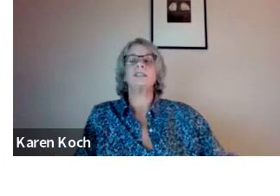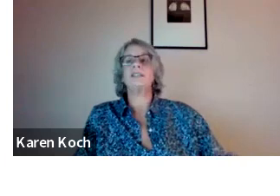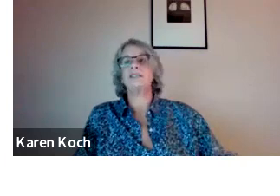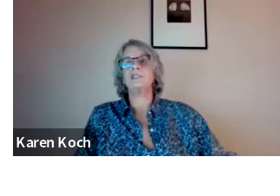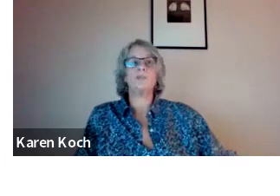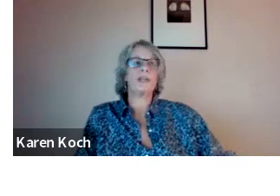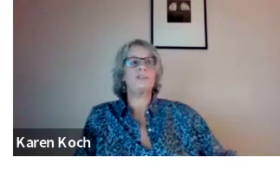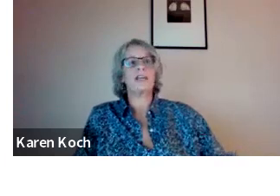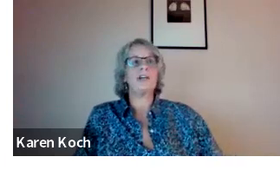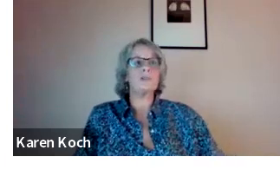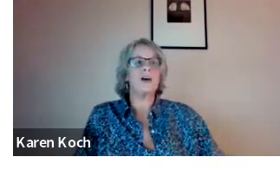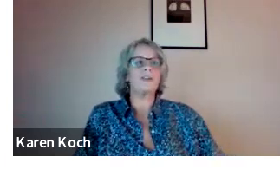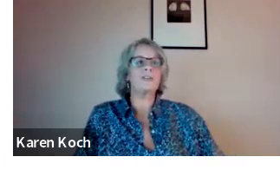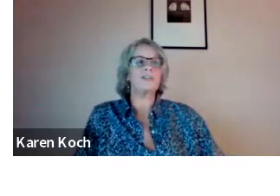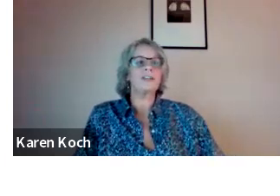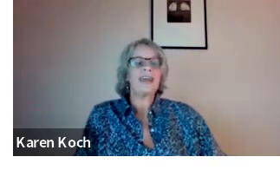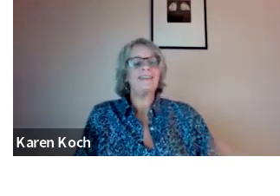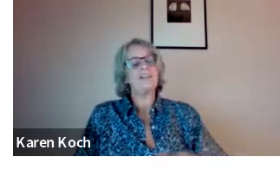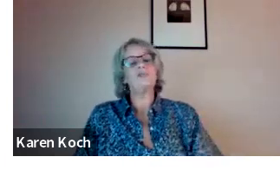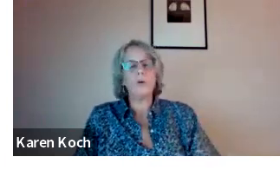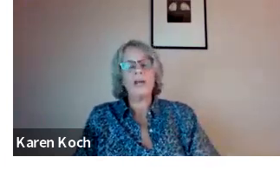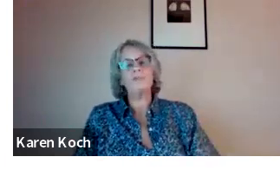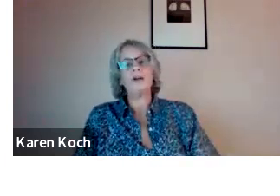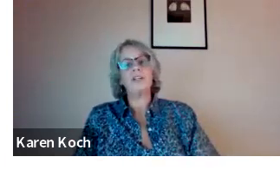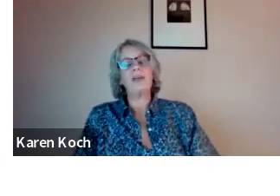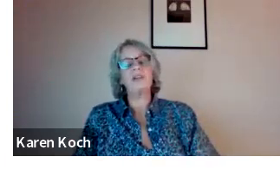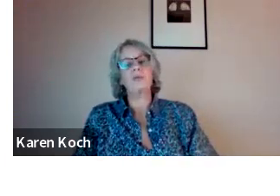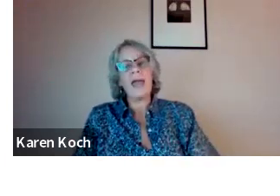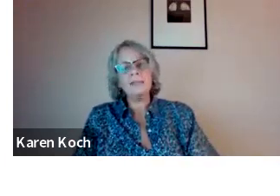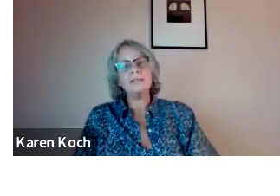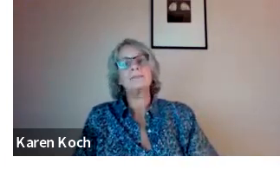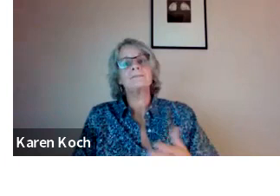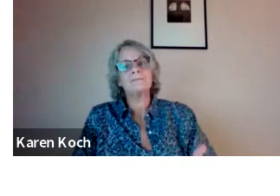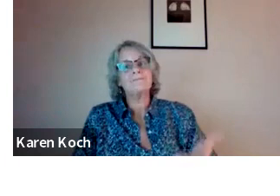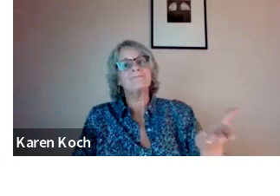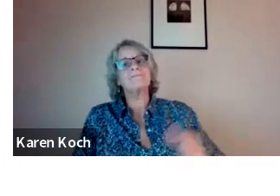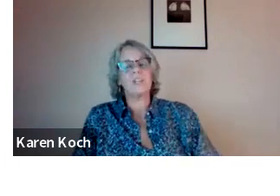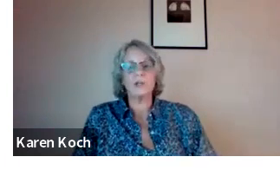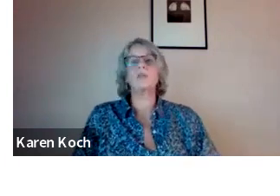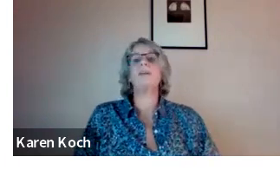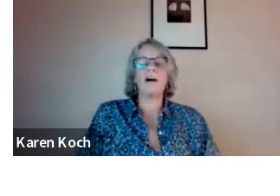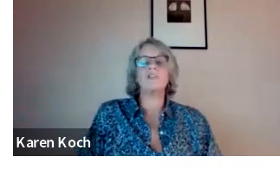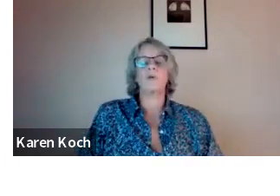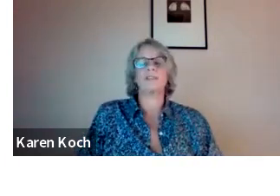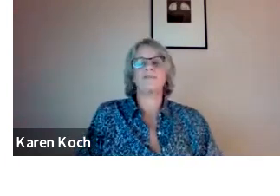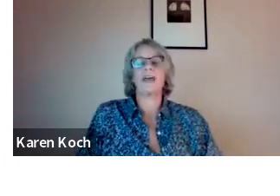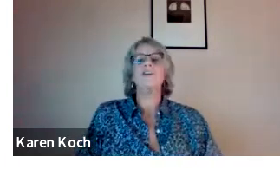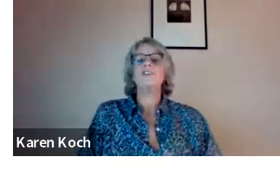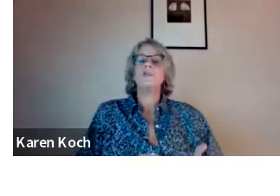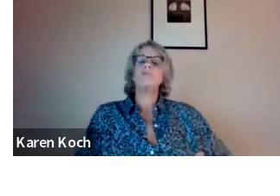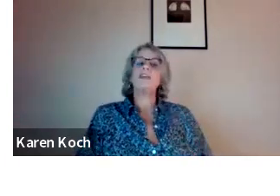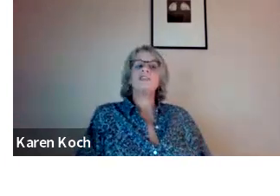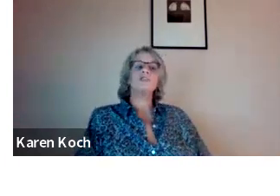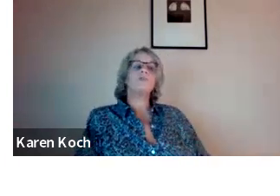to Atlantic City and spend your $800 and then you don't have money to pay your rent, there are going to be consequences of